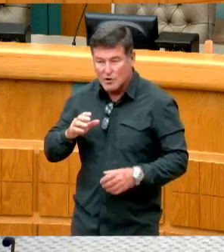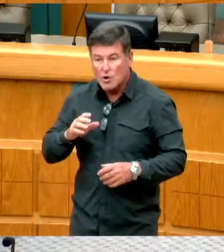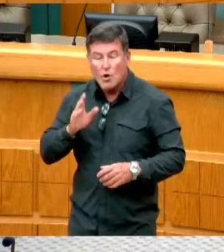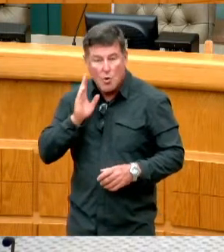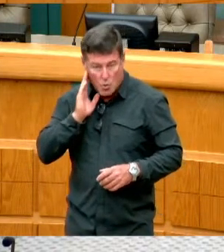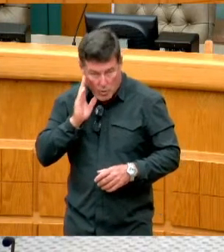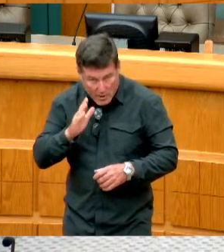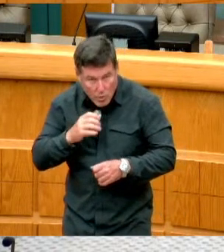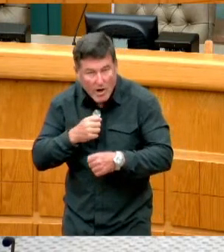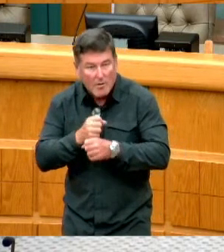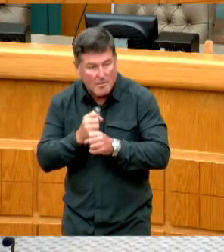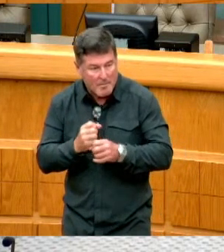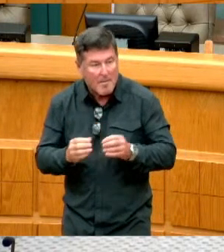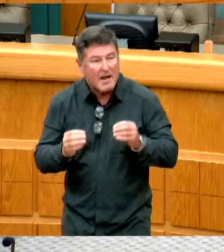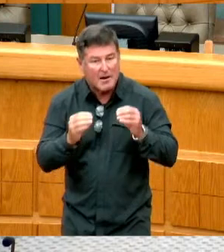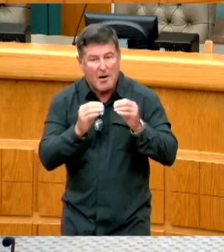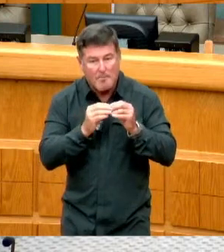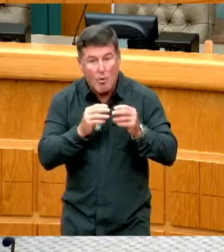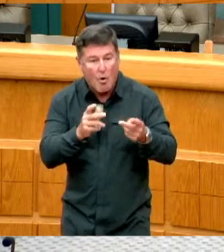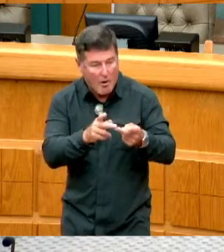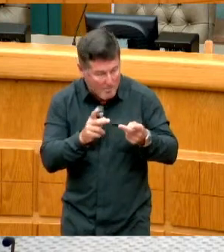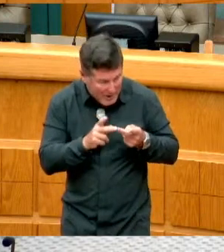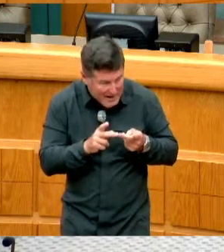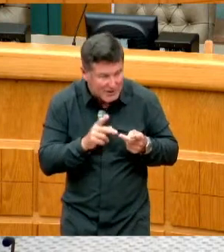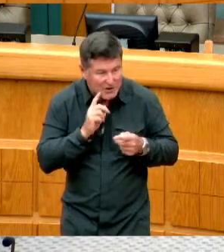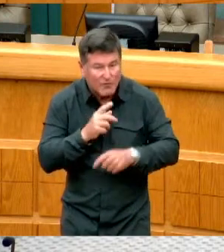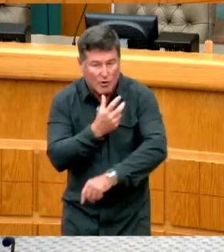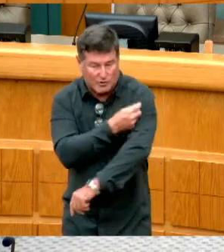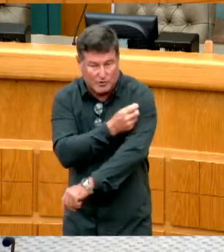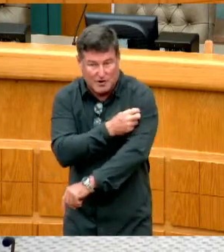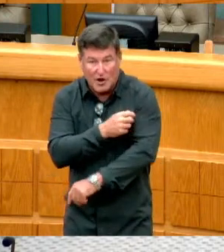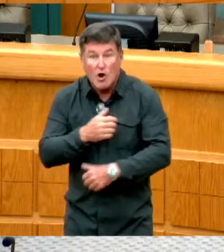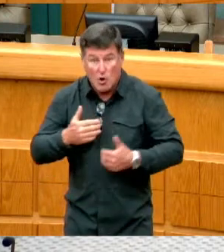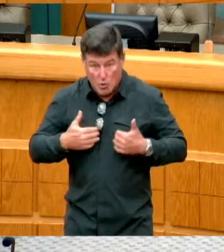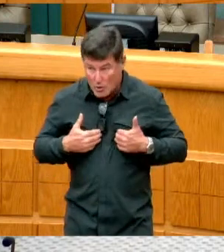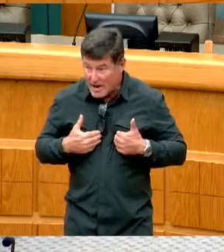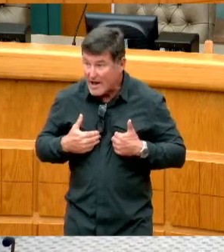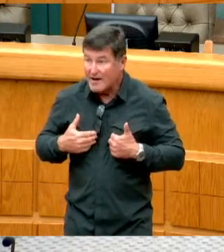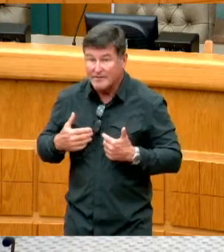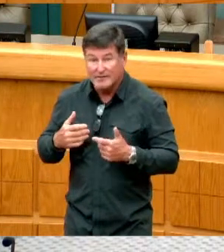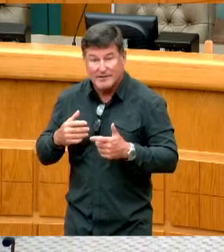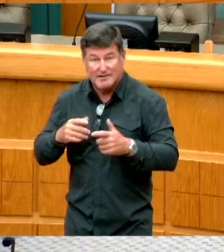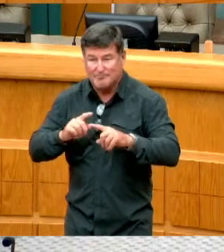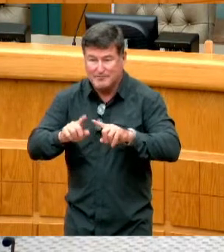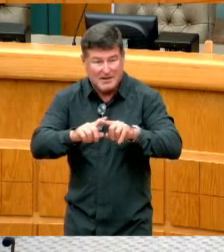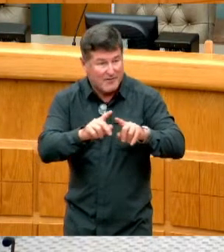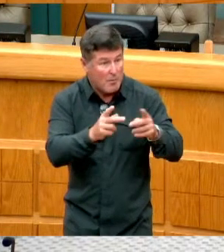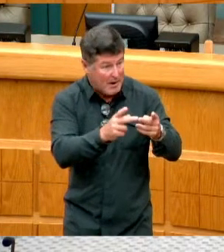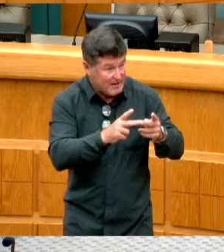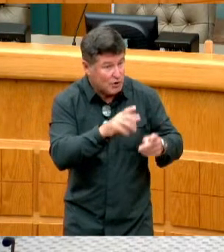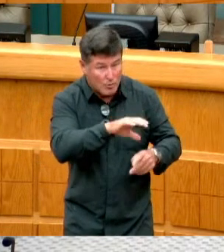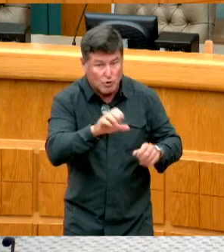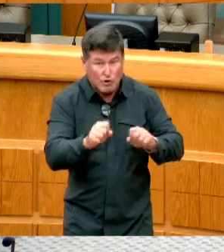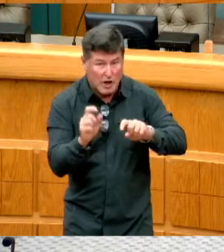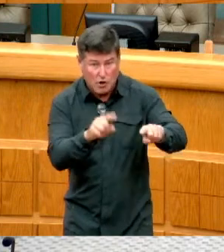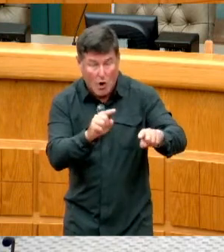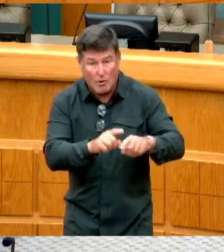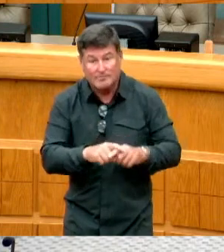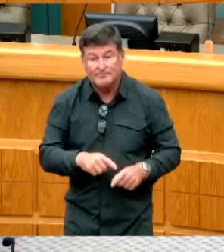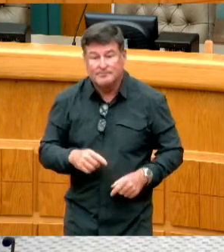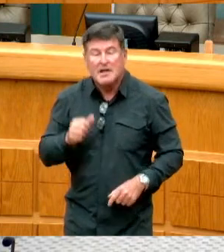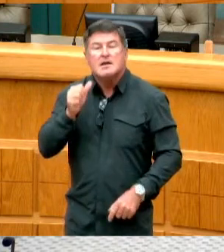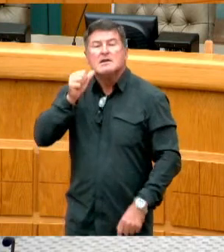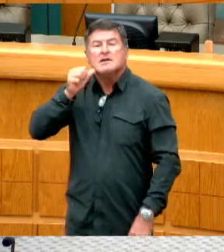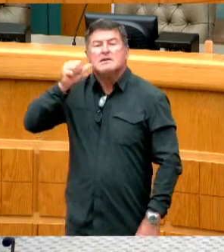great providers that we have in our community. Earlier today, I held Commissioner's Court, where between myself and Melissa Munguia,